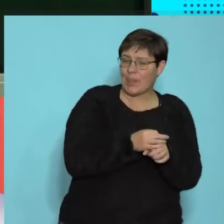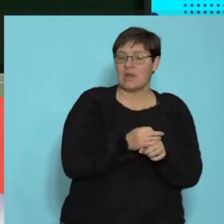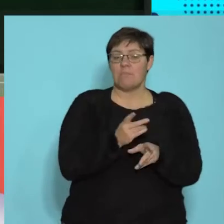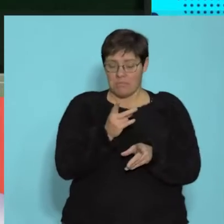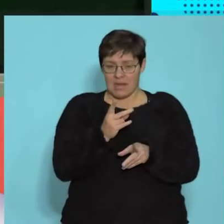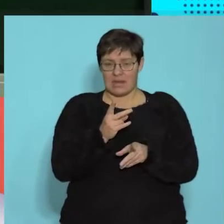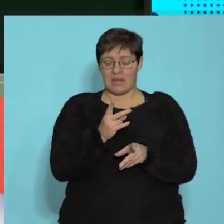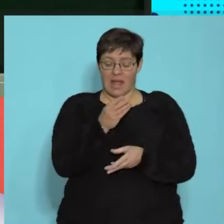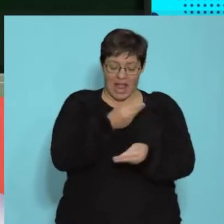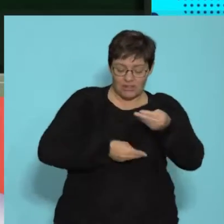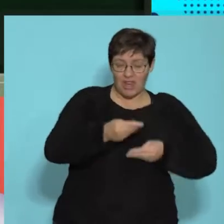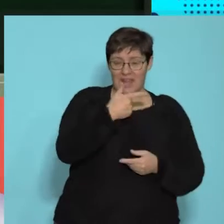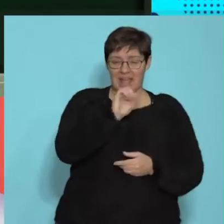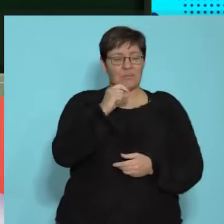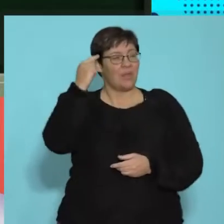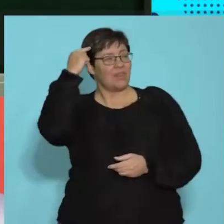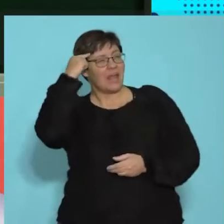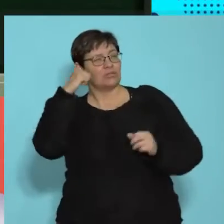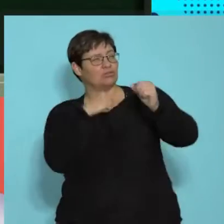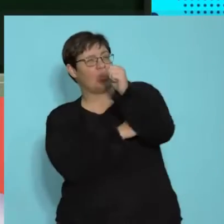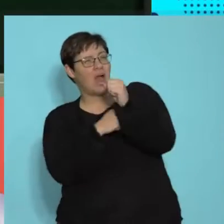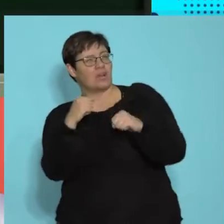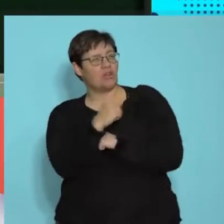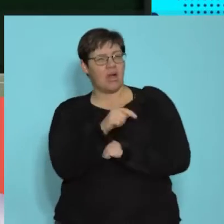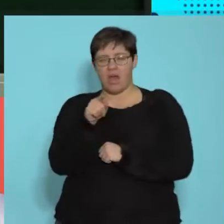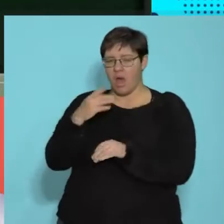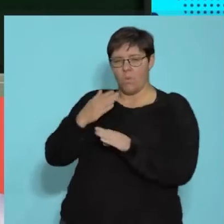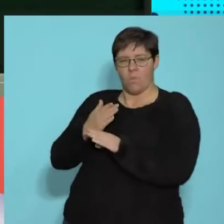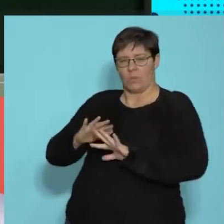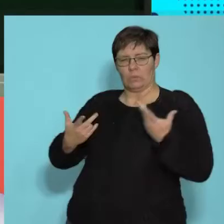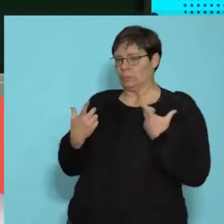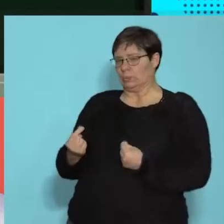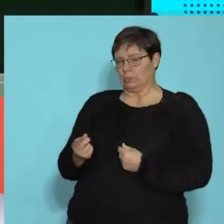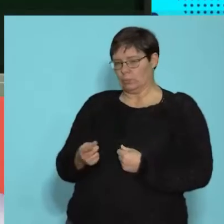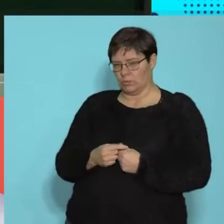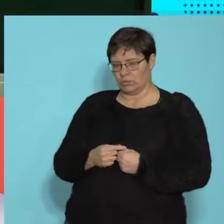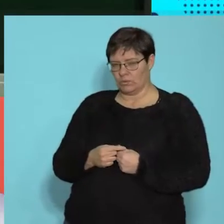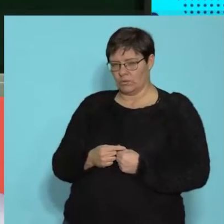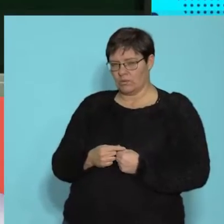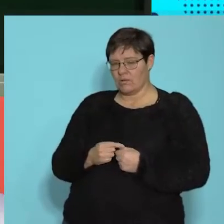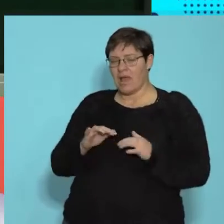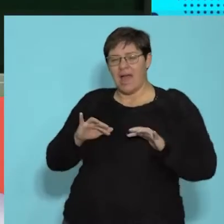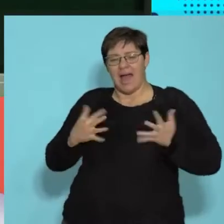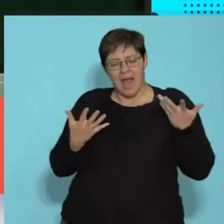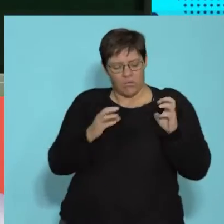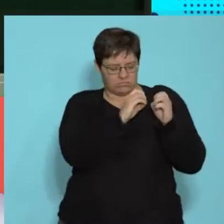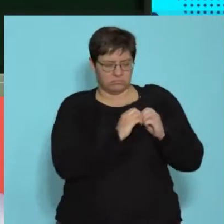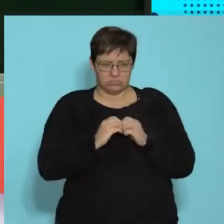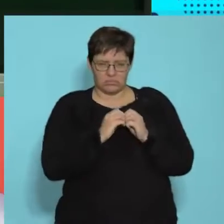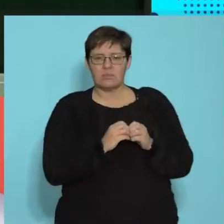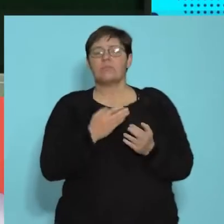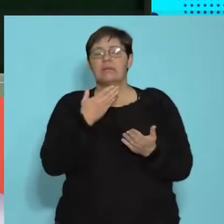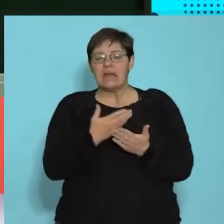gaseous exchange system, always think structure versus function. How is it made that